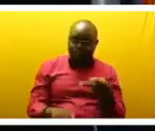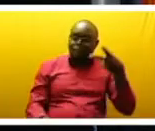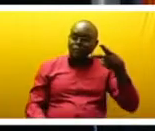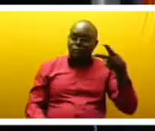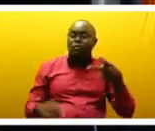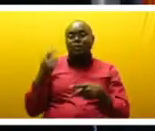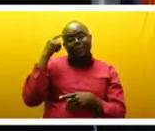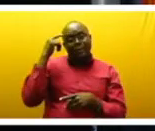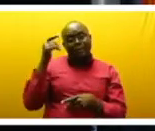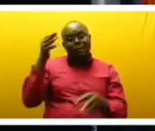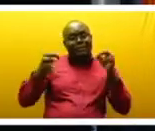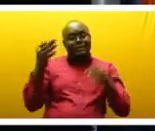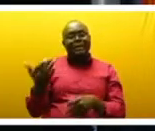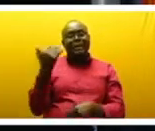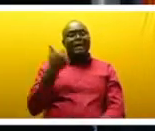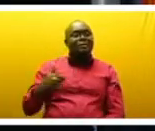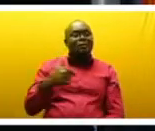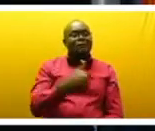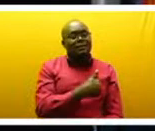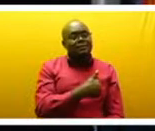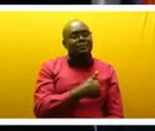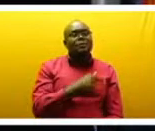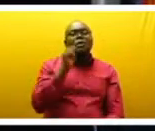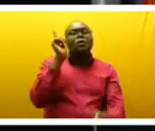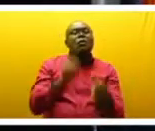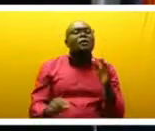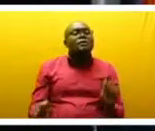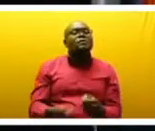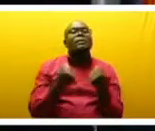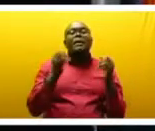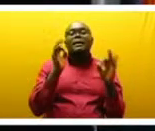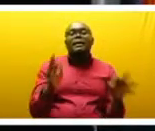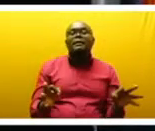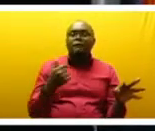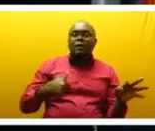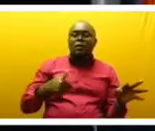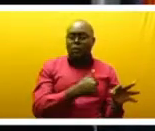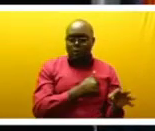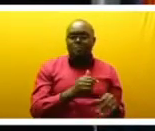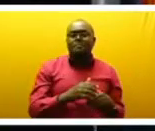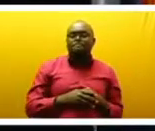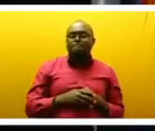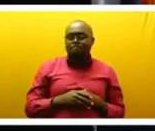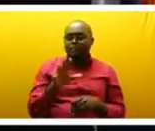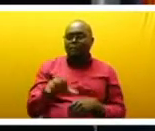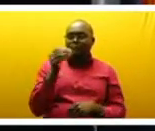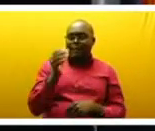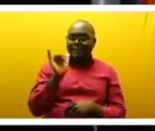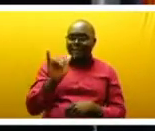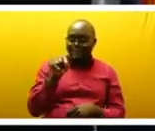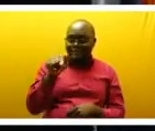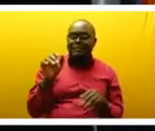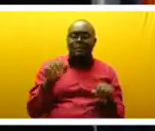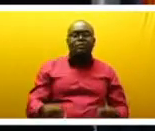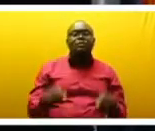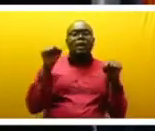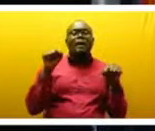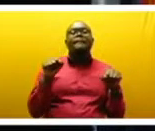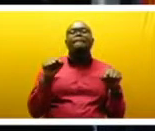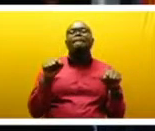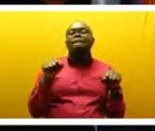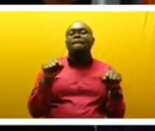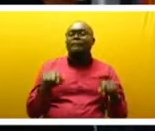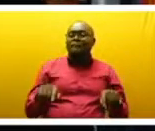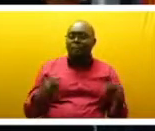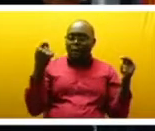think the judges asked of us, what is to happen if we are to then find that this chair